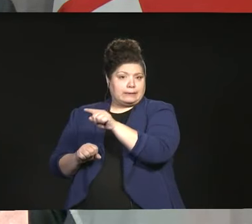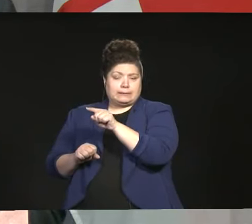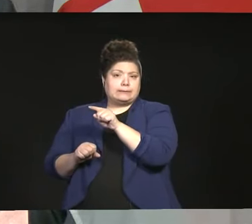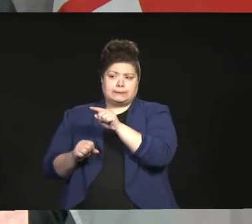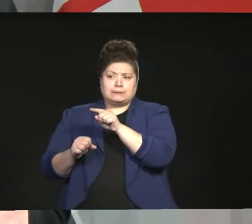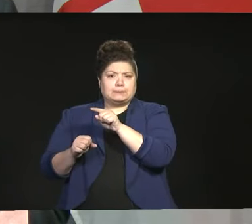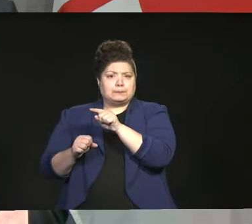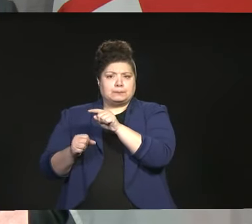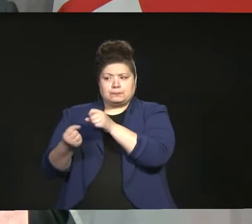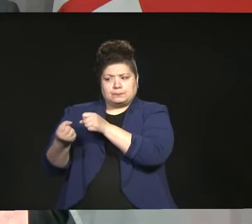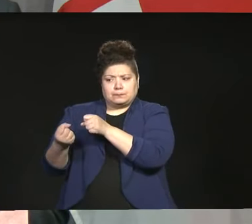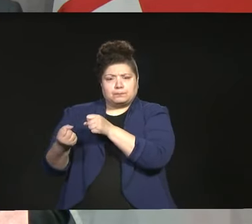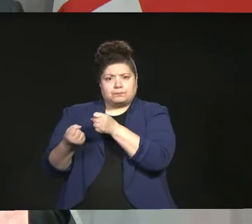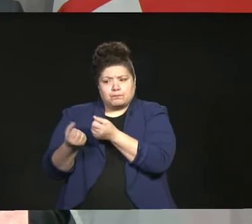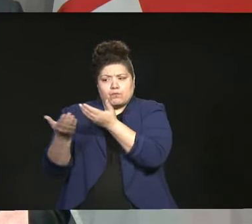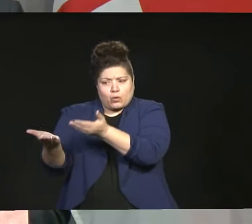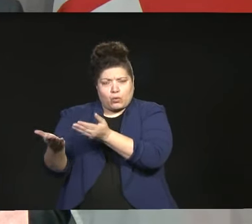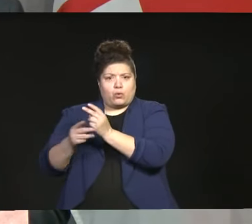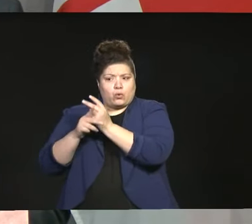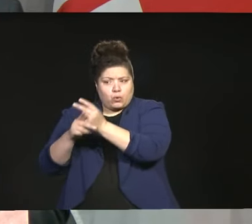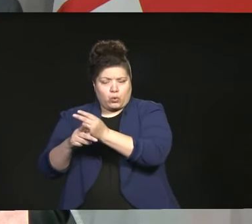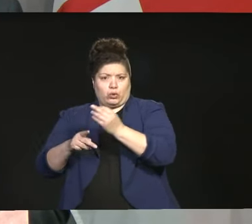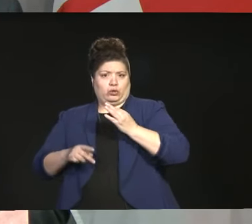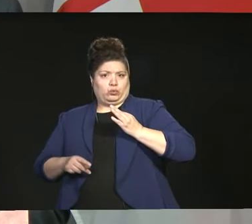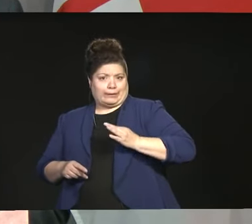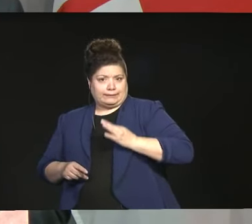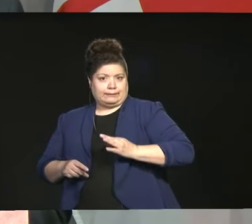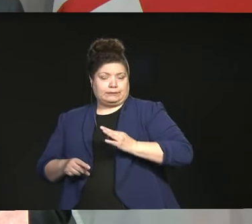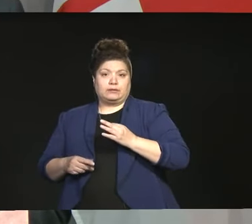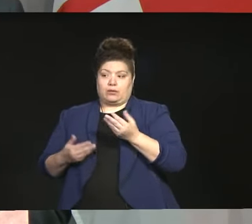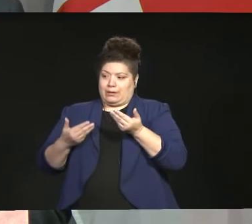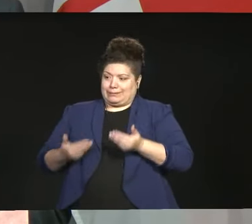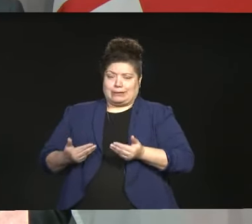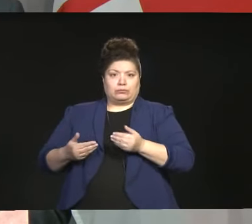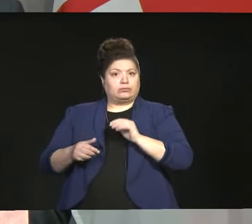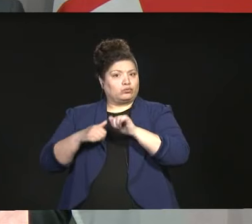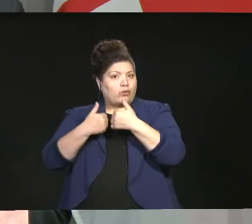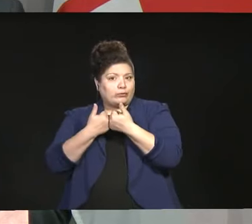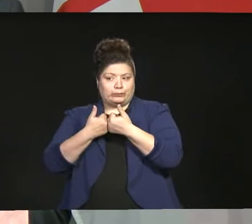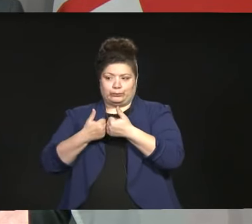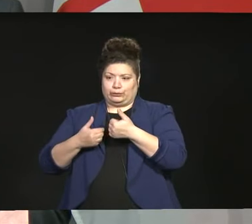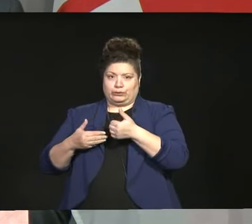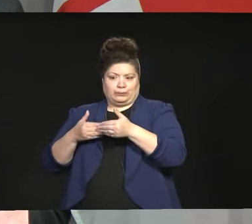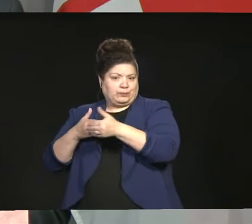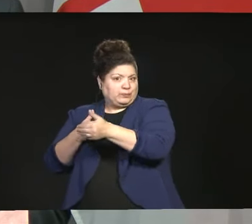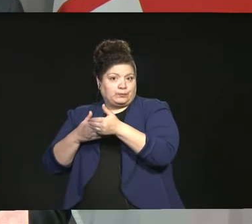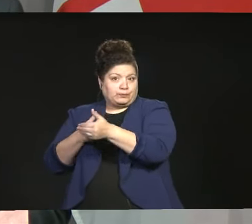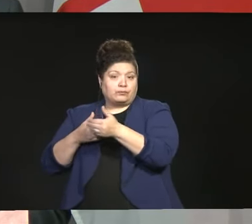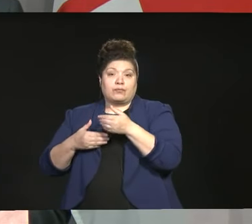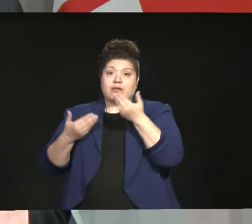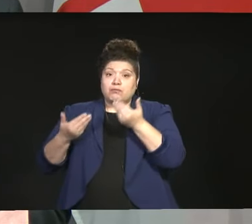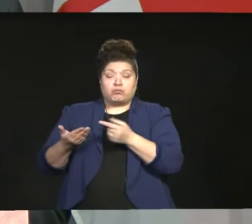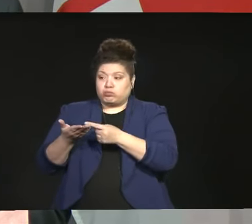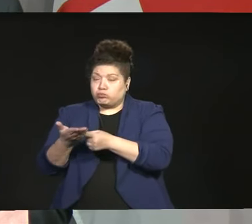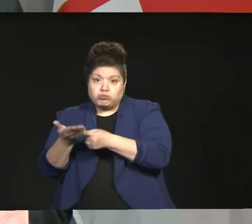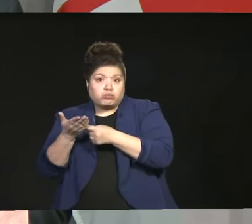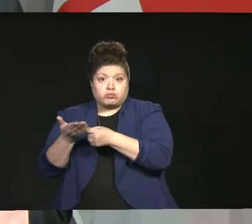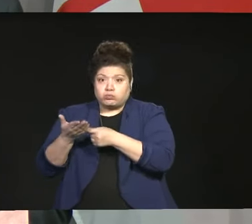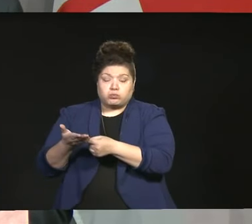to need to get through a challenging time. I would say that those discussions are going very well. The banks are working well together with